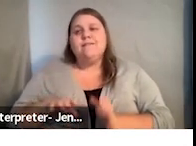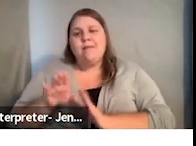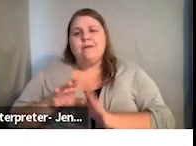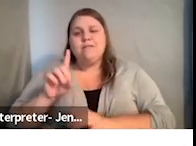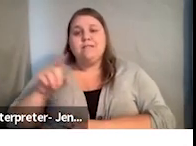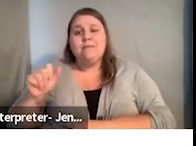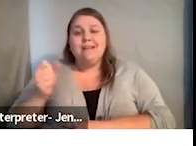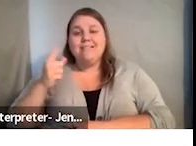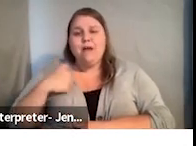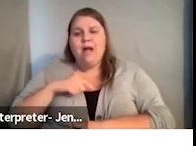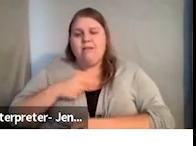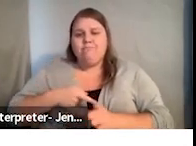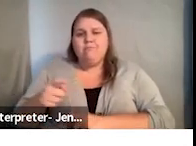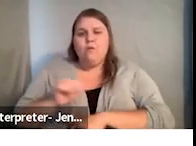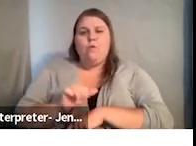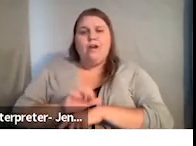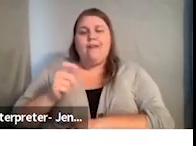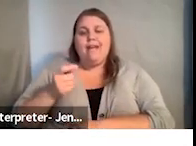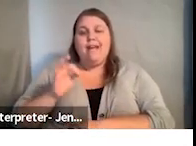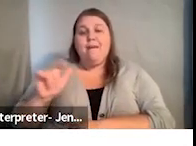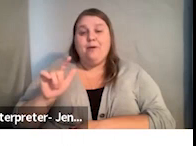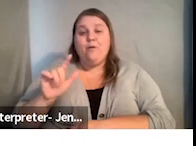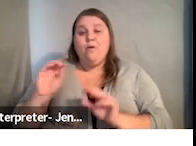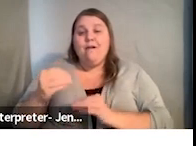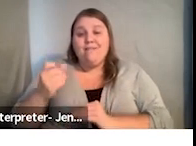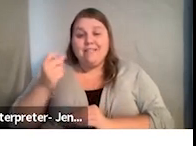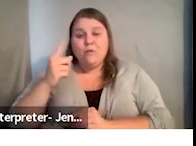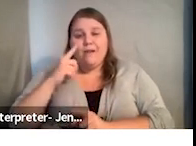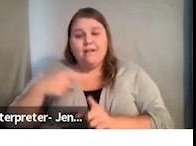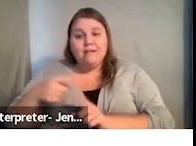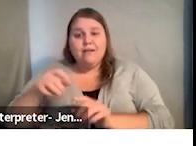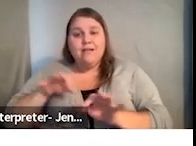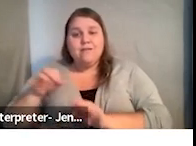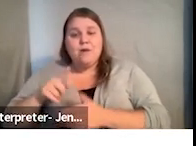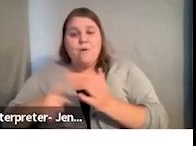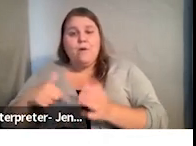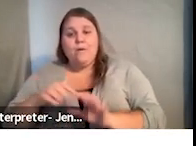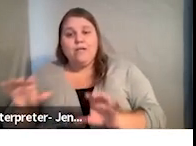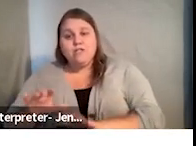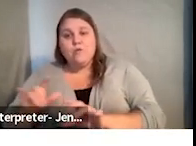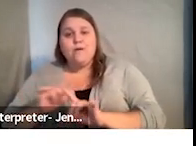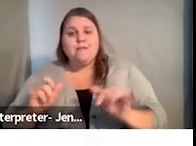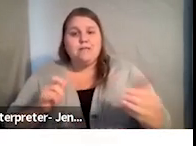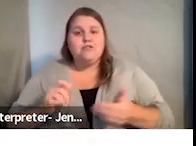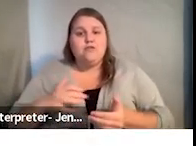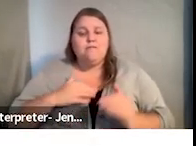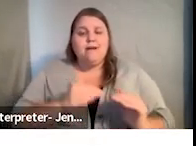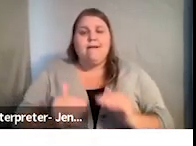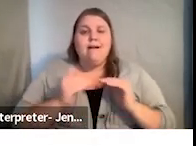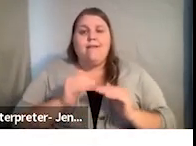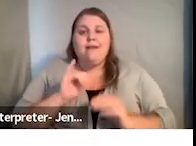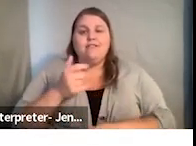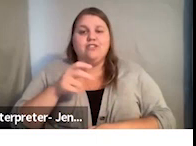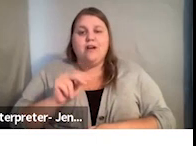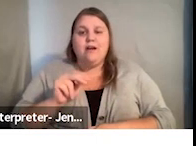I'll just touch on some of the things that our office does around housing. And then I'm going to introduce one of my colleagues,